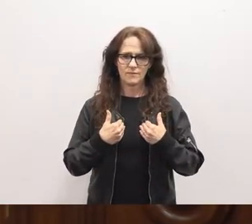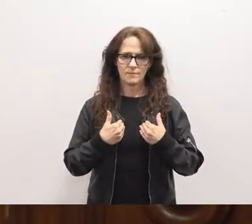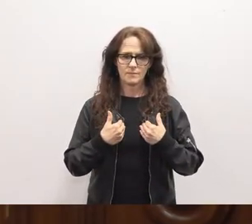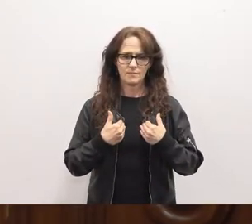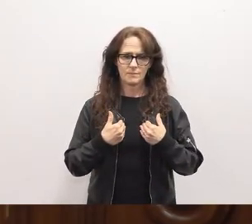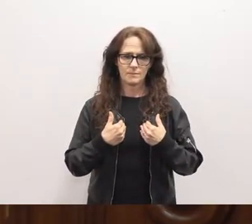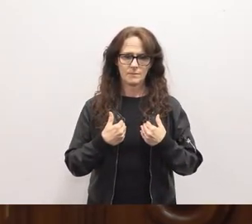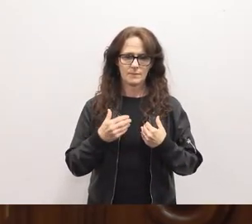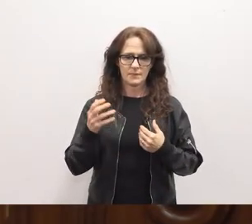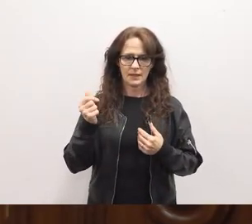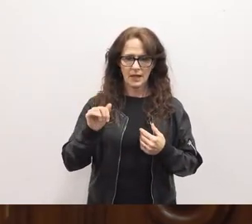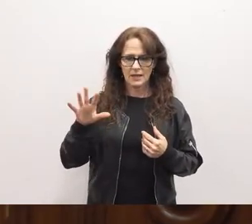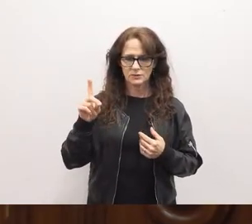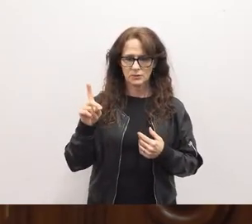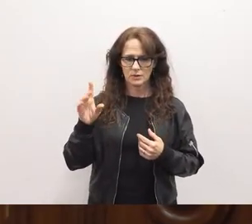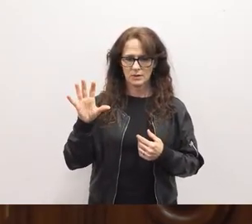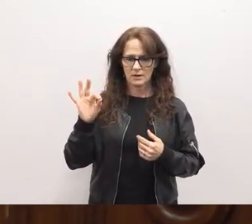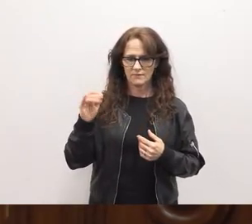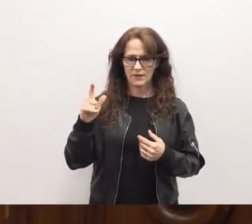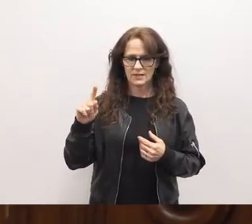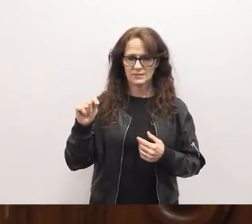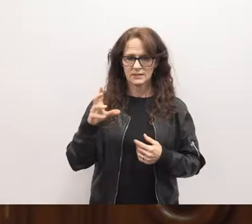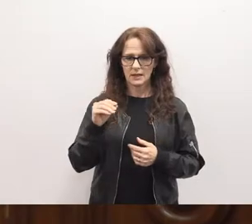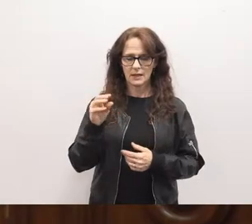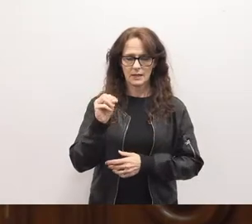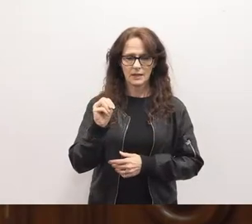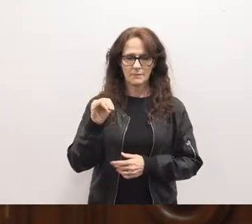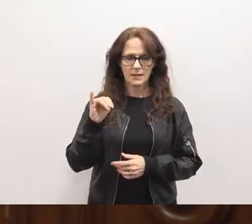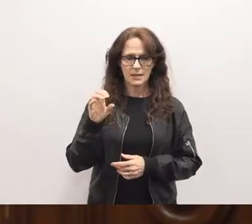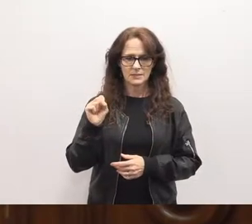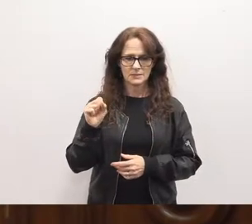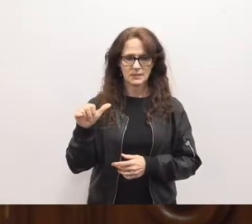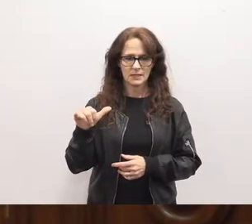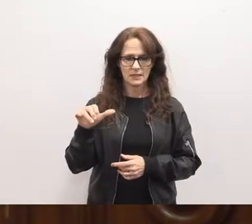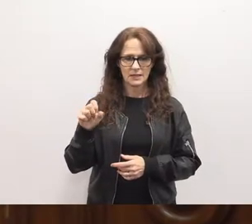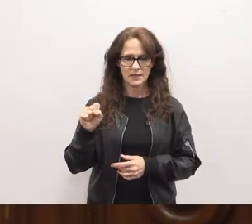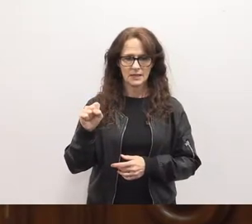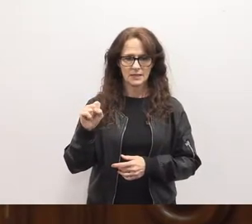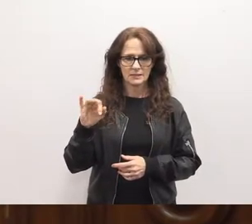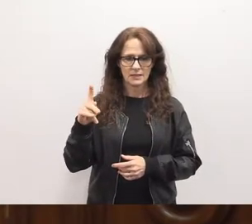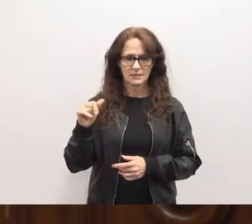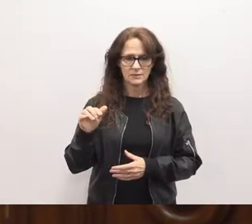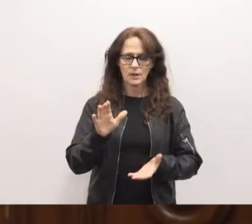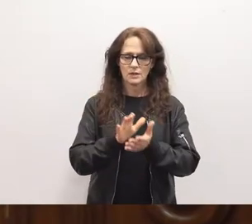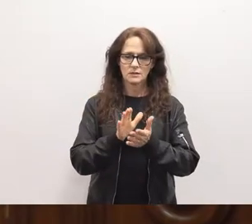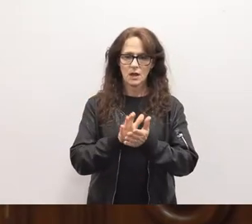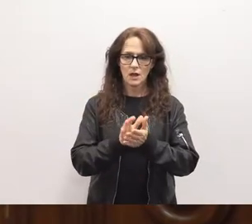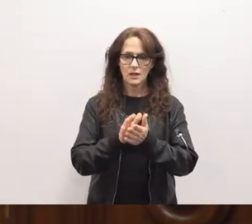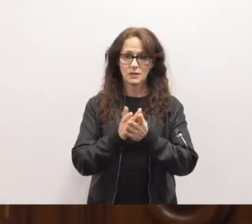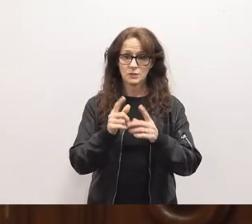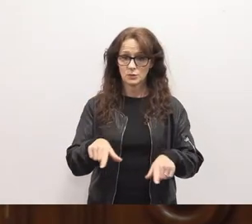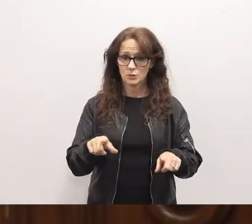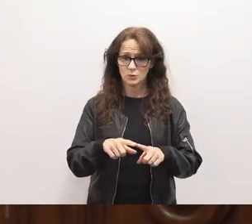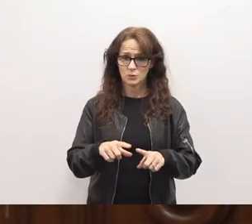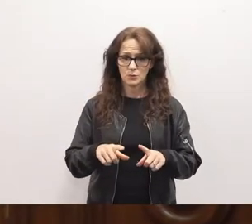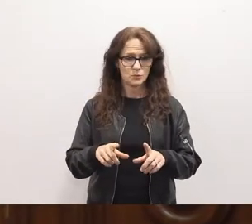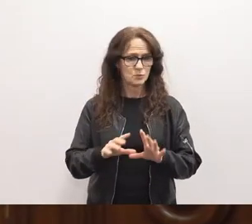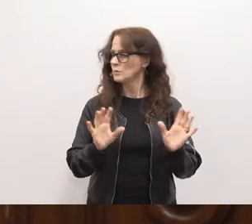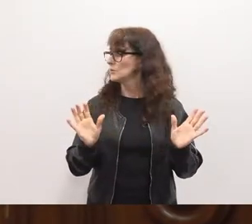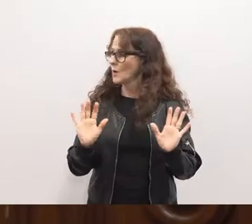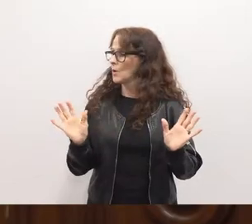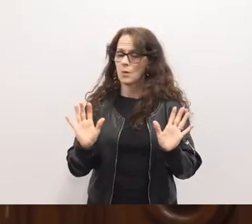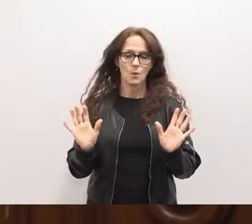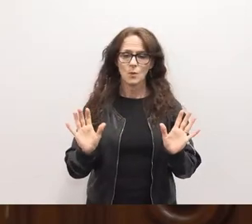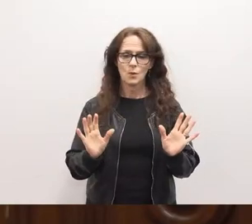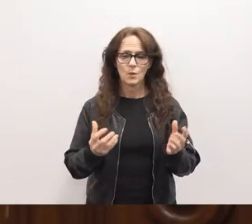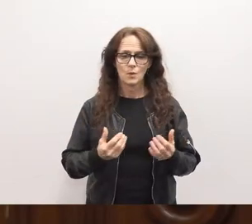do we have Astrid Feist and Missy Sykes here? We'd like to acknowledge you. No, they're not